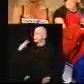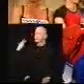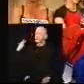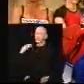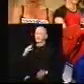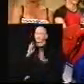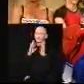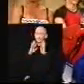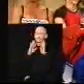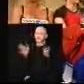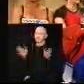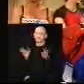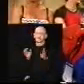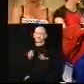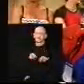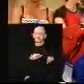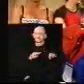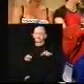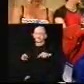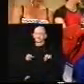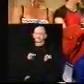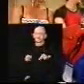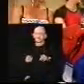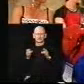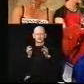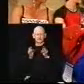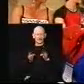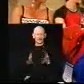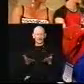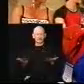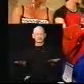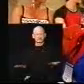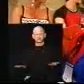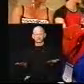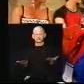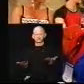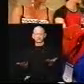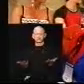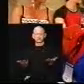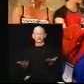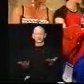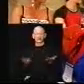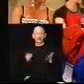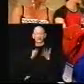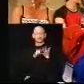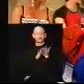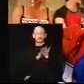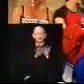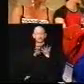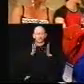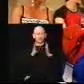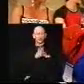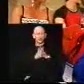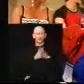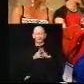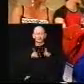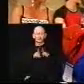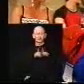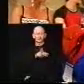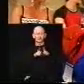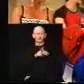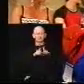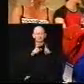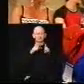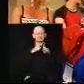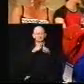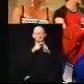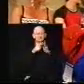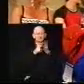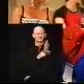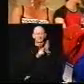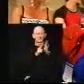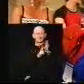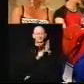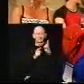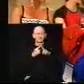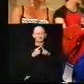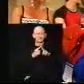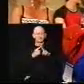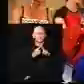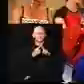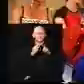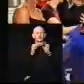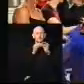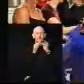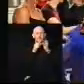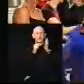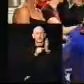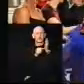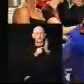potatoes And it all began The show is very Divine Madness Bette Midler Very And so it all began as